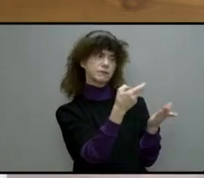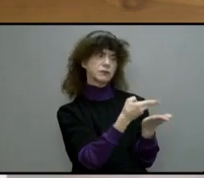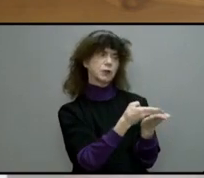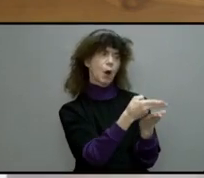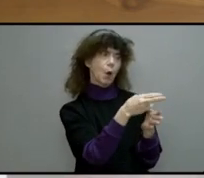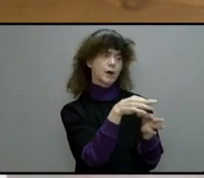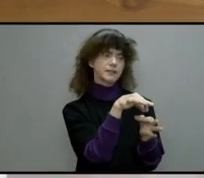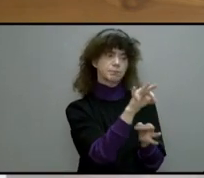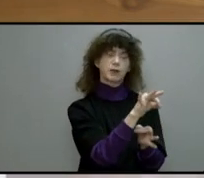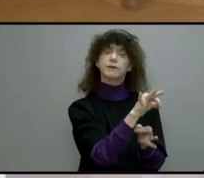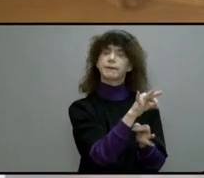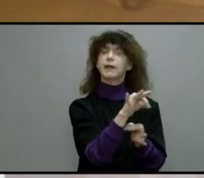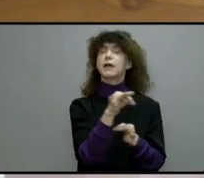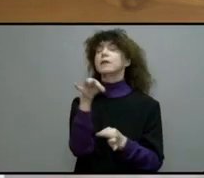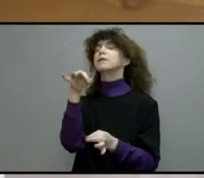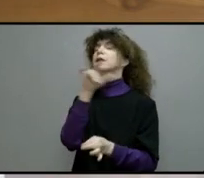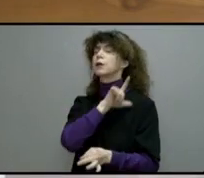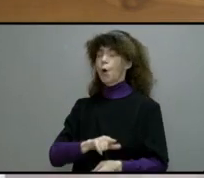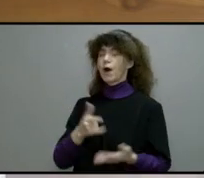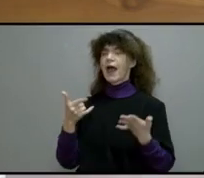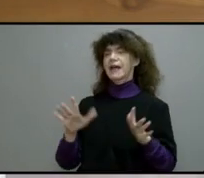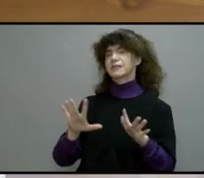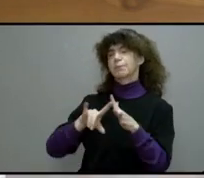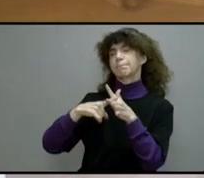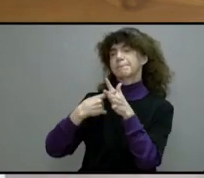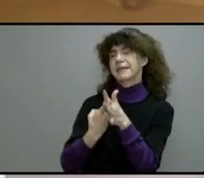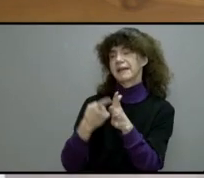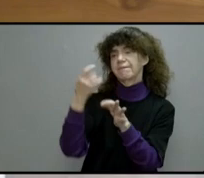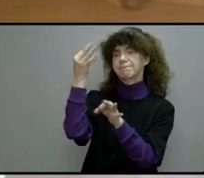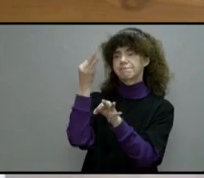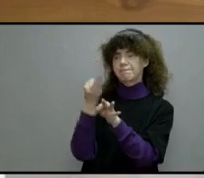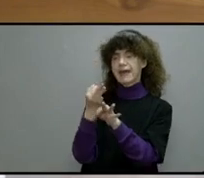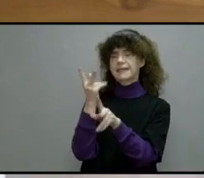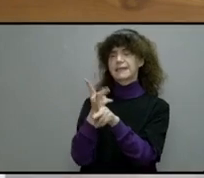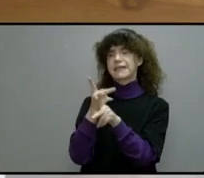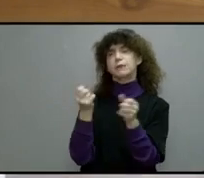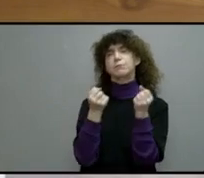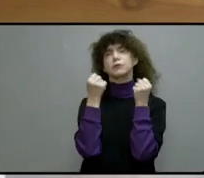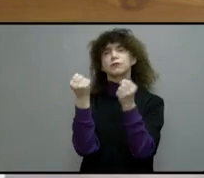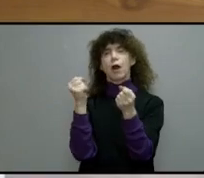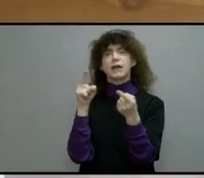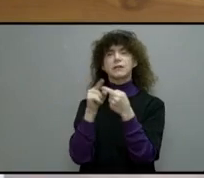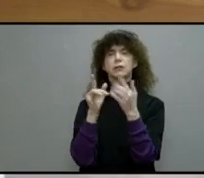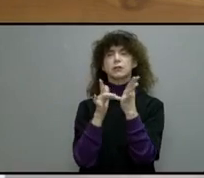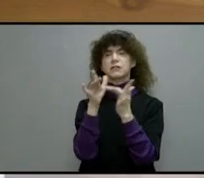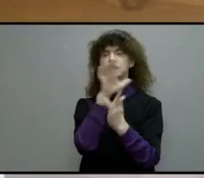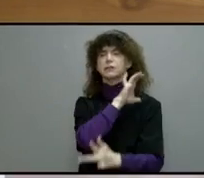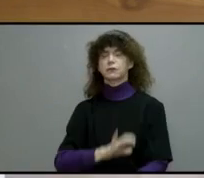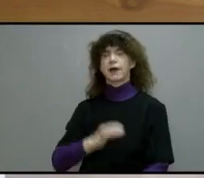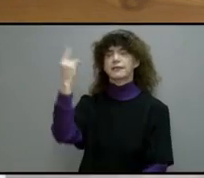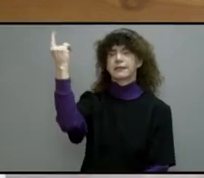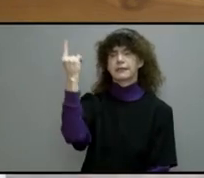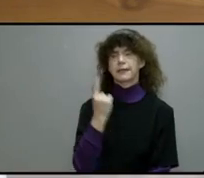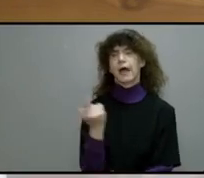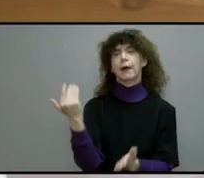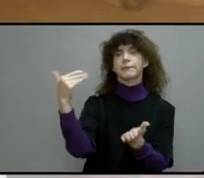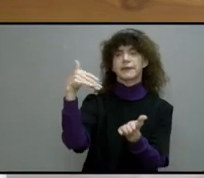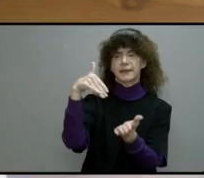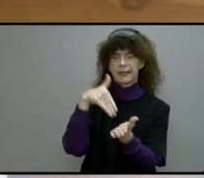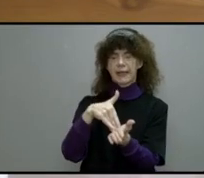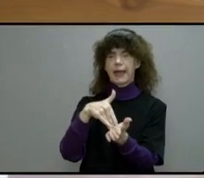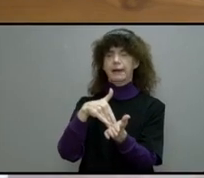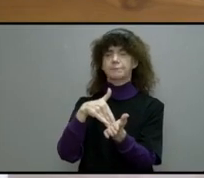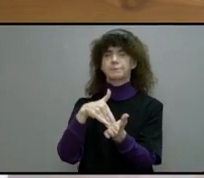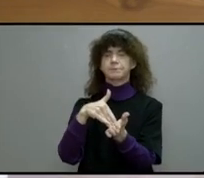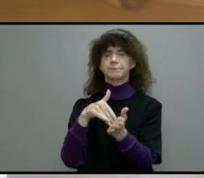Holy Spirit. May the Lord, who has begun this good work in us, bring it to completion in the day of our Lord Jesus Christ.